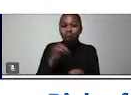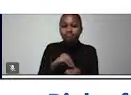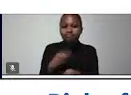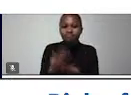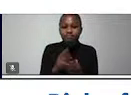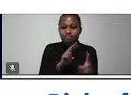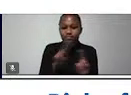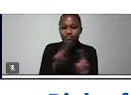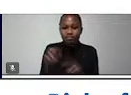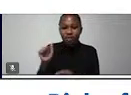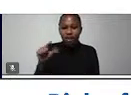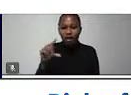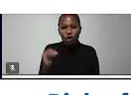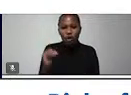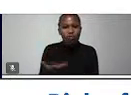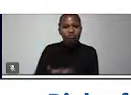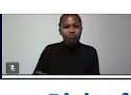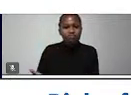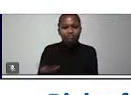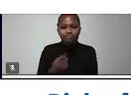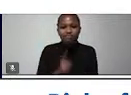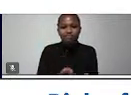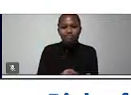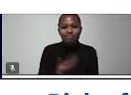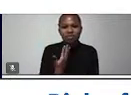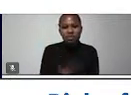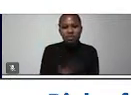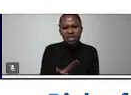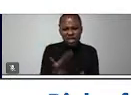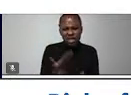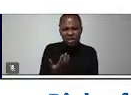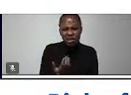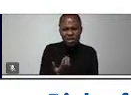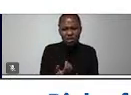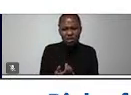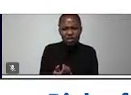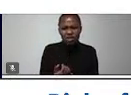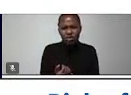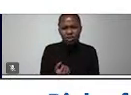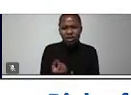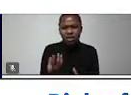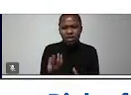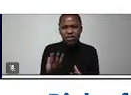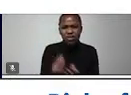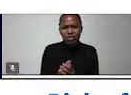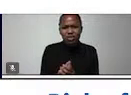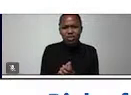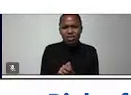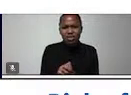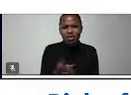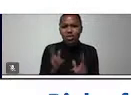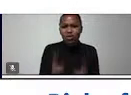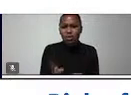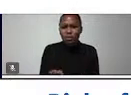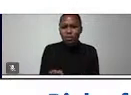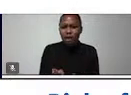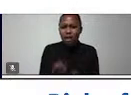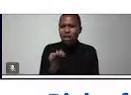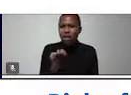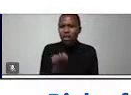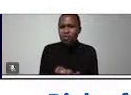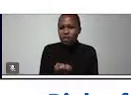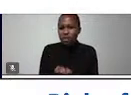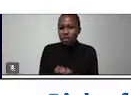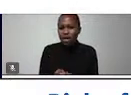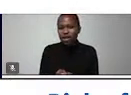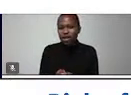AGOA discussions should be contextualized within the current economic environment, with nominal prices actually that are actually under pressure, while